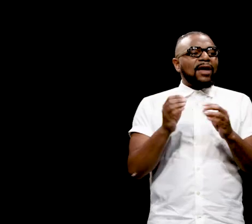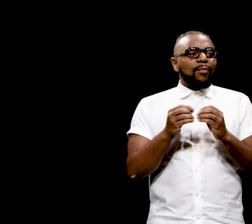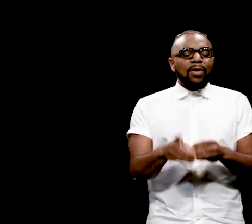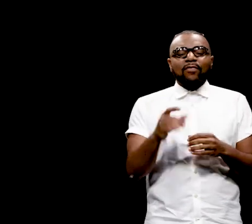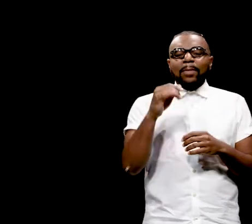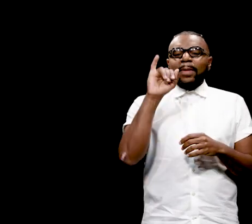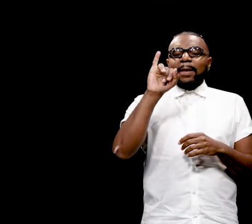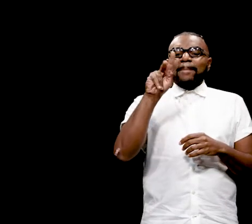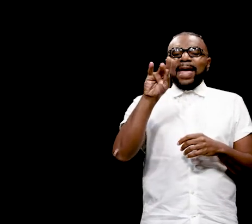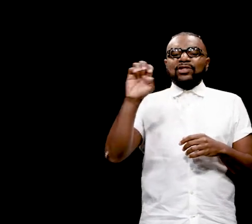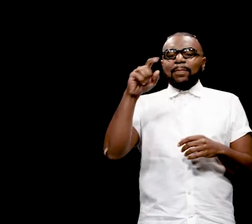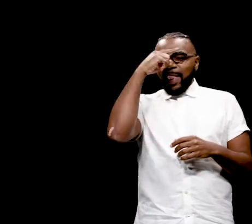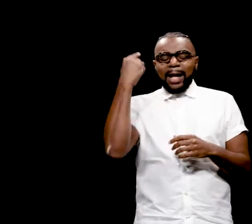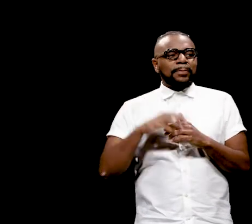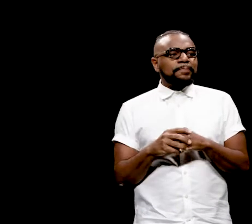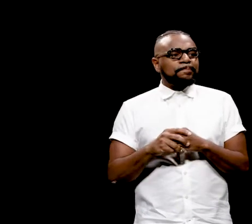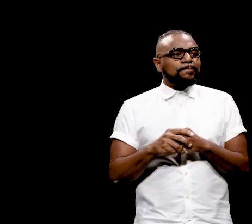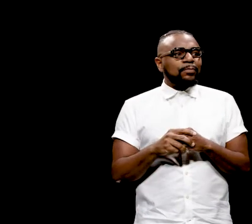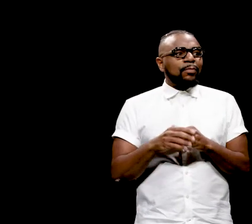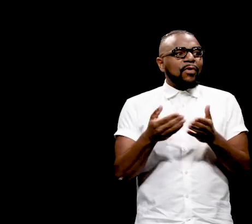before closing remarks.